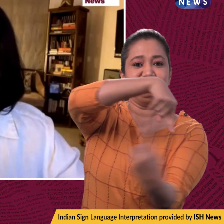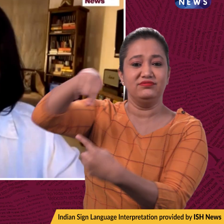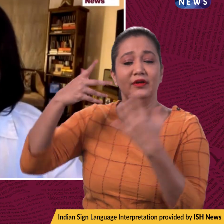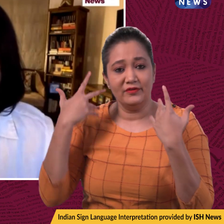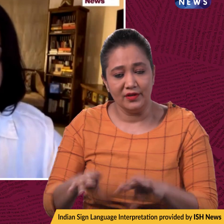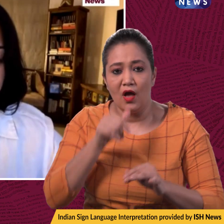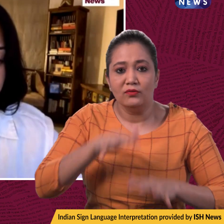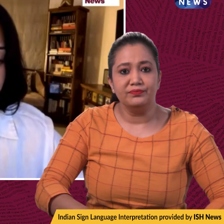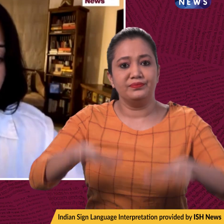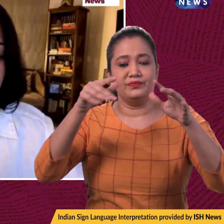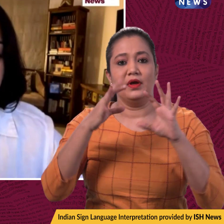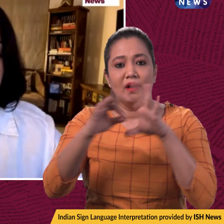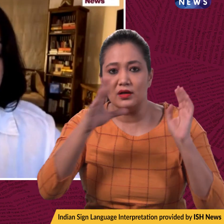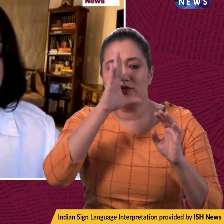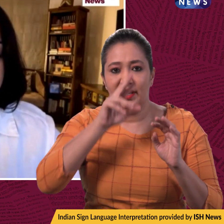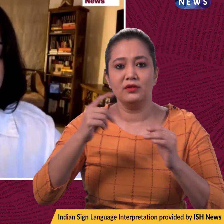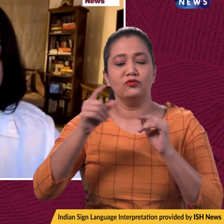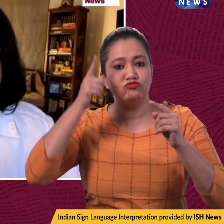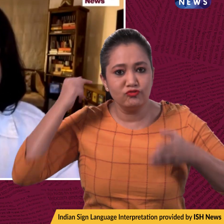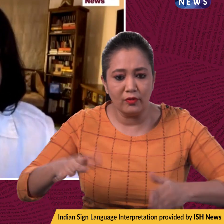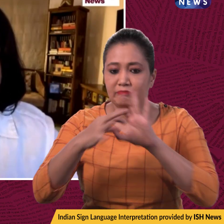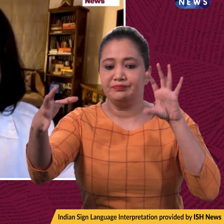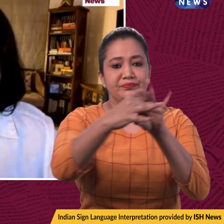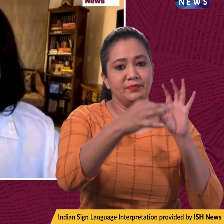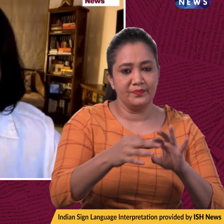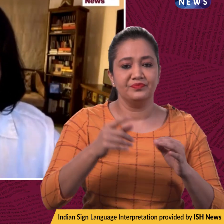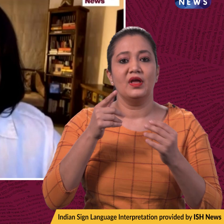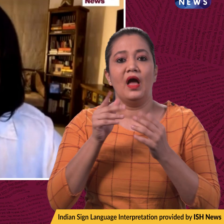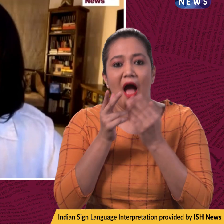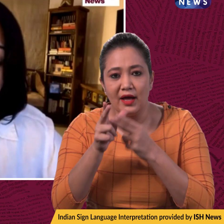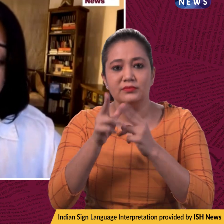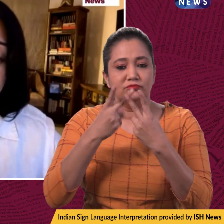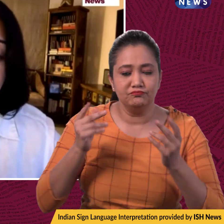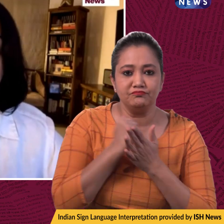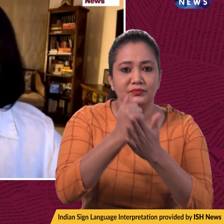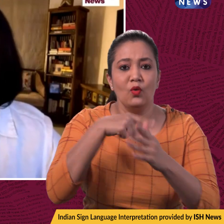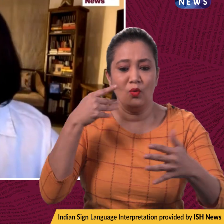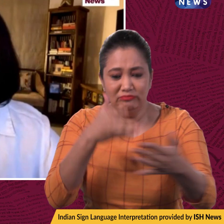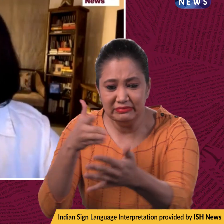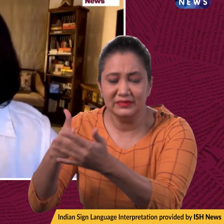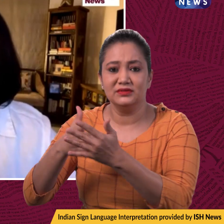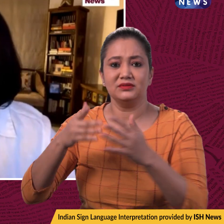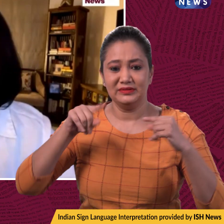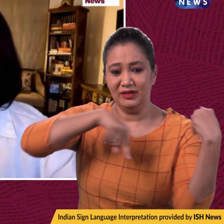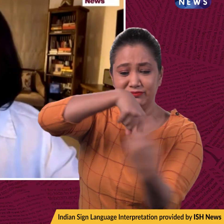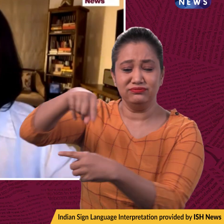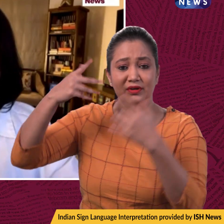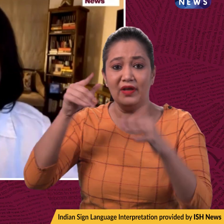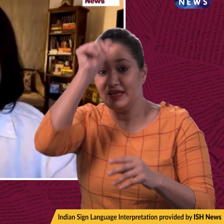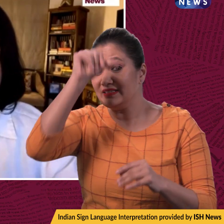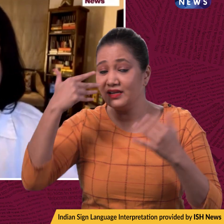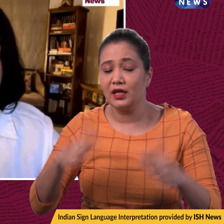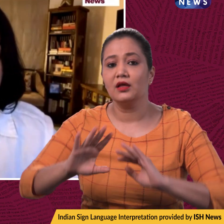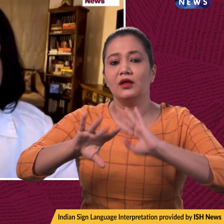and rail links in the region. The Canadian Armed Forces are being deployed to help stranded residents who've been trapped since the storm hit